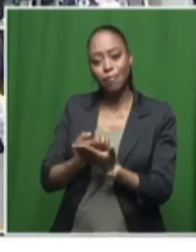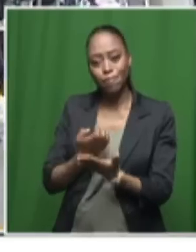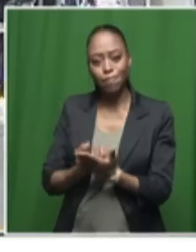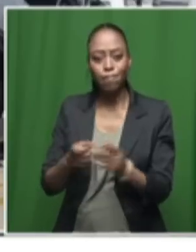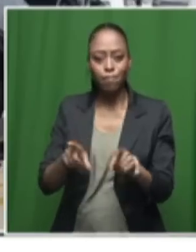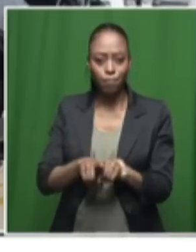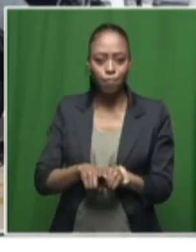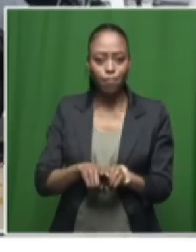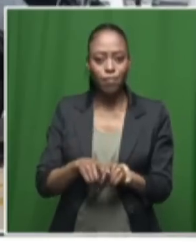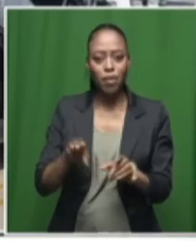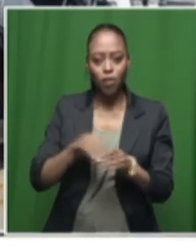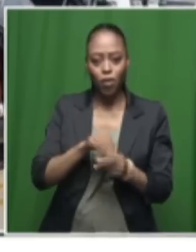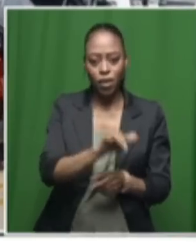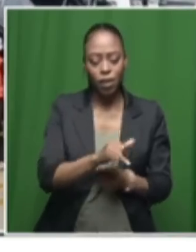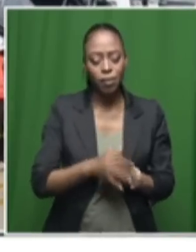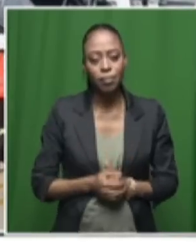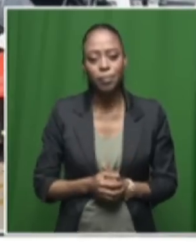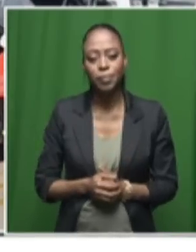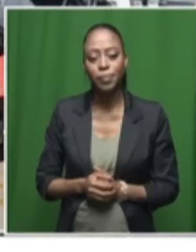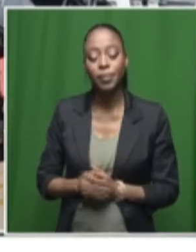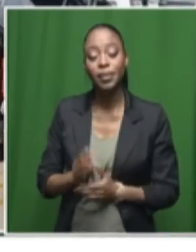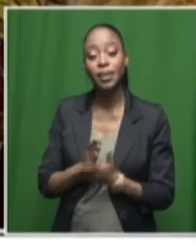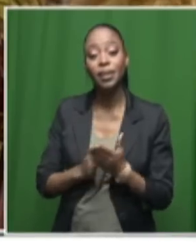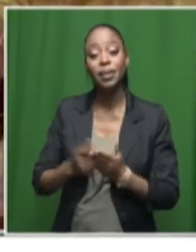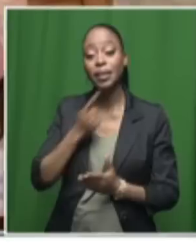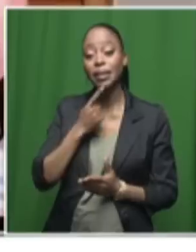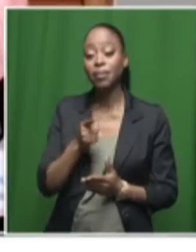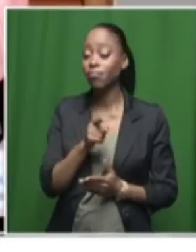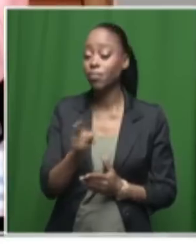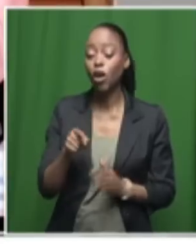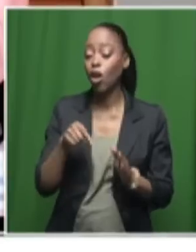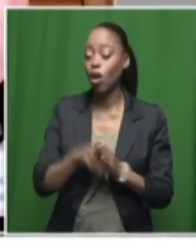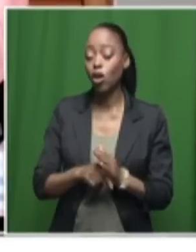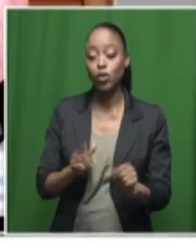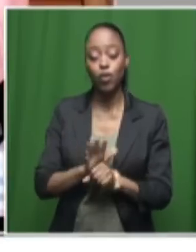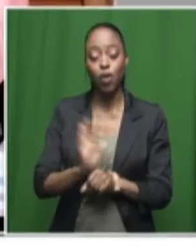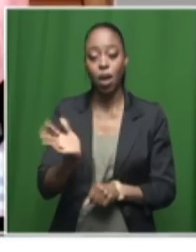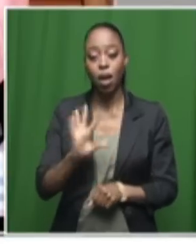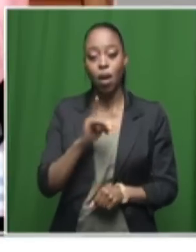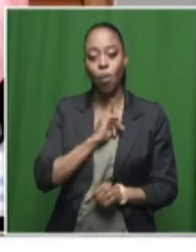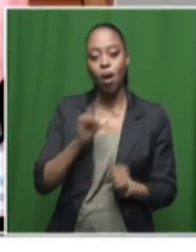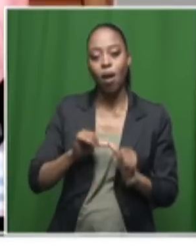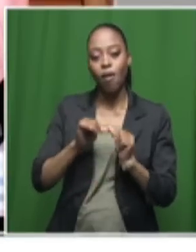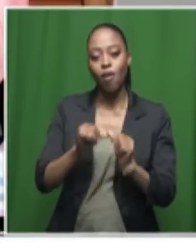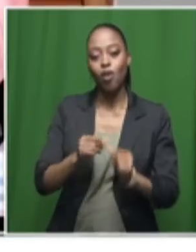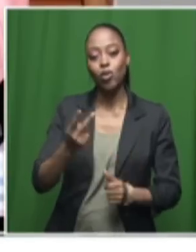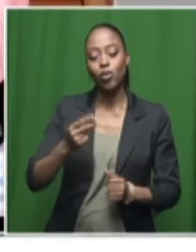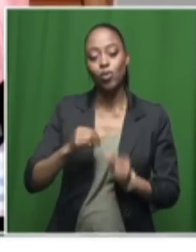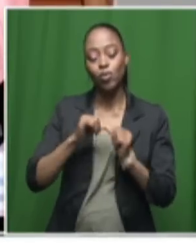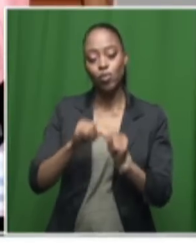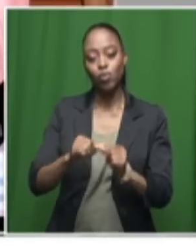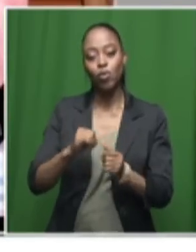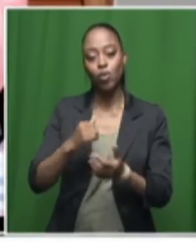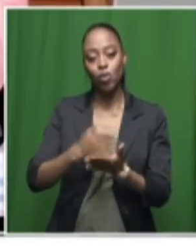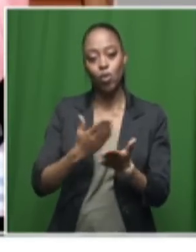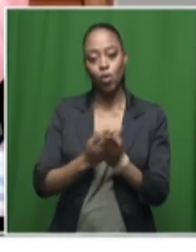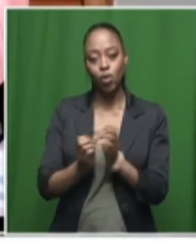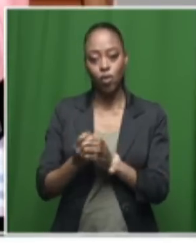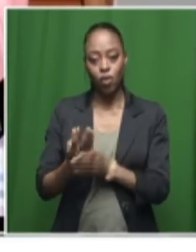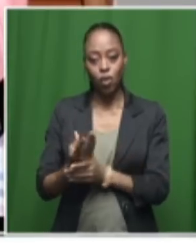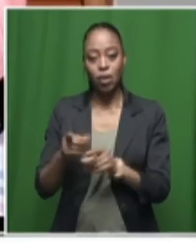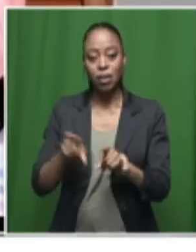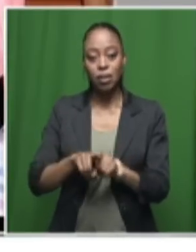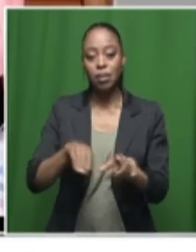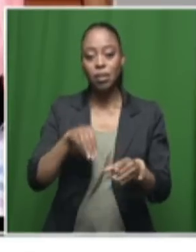economy is far too weak. Yeah, I mean, some say it's not a complete loss as it follows 2 consecutive quarters of growth, as you've just said, which include